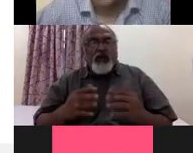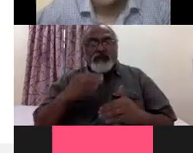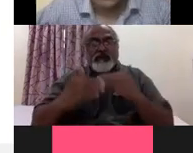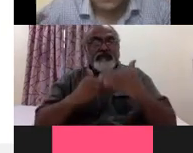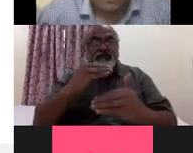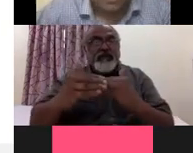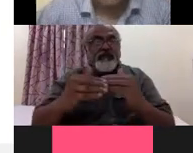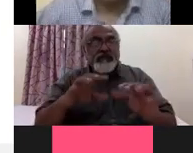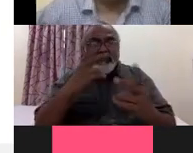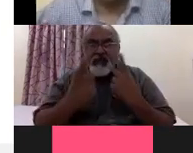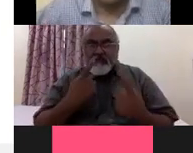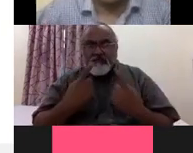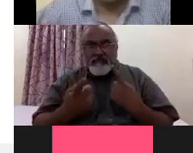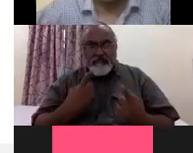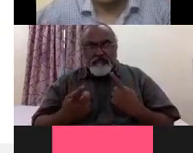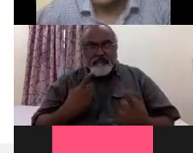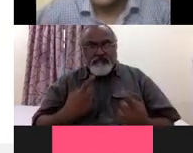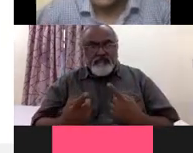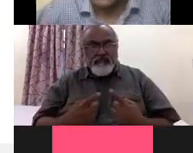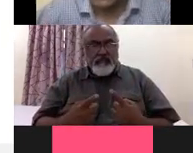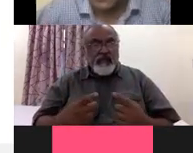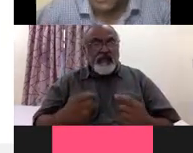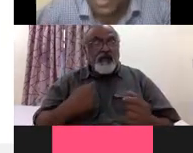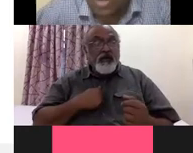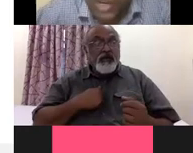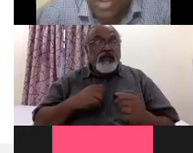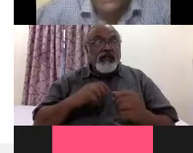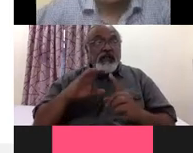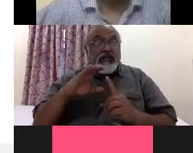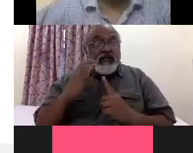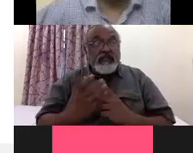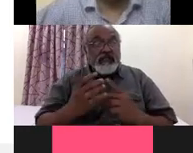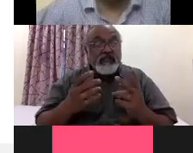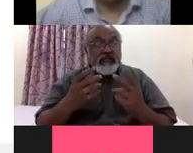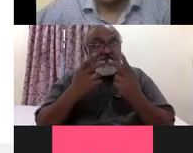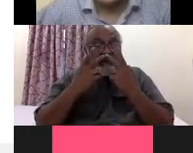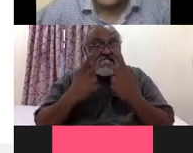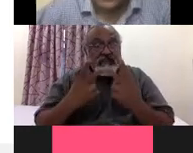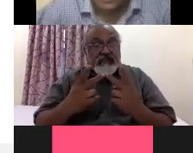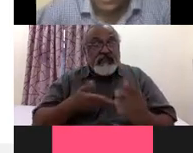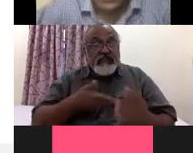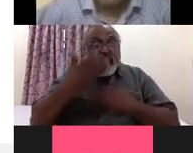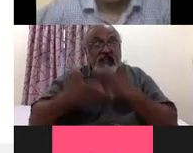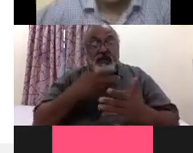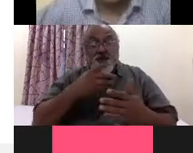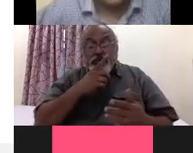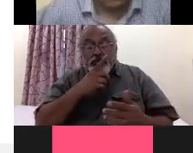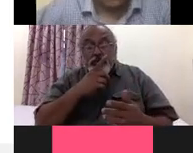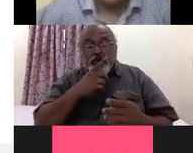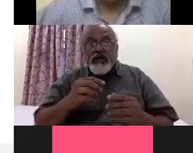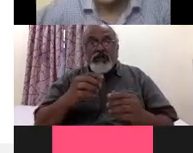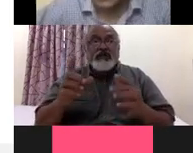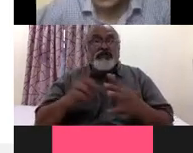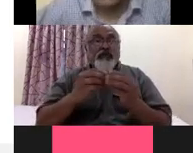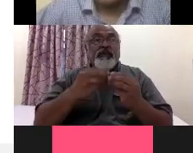change, promoting more awareness among and doing trainings for recruiters, executing campaigns, all